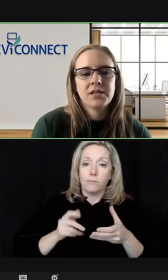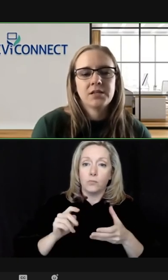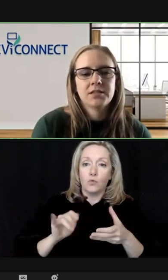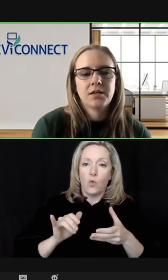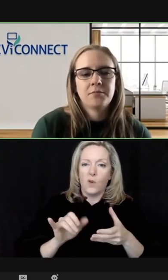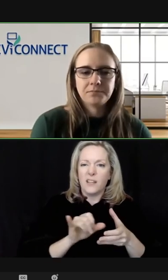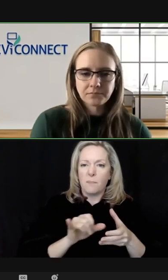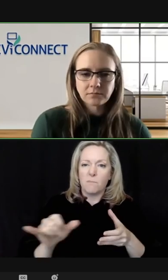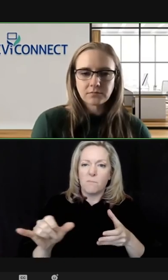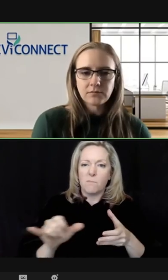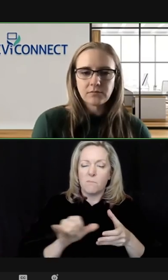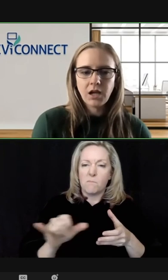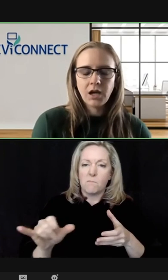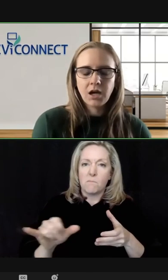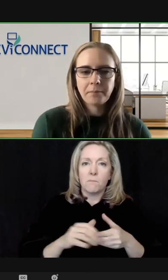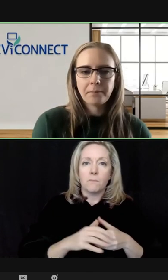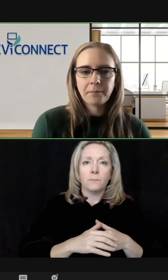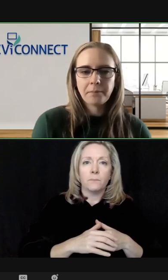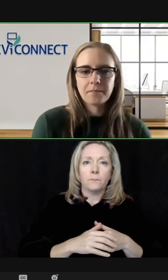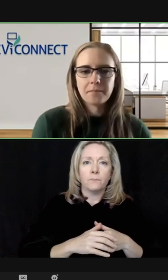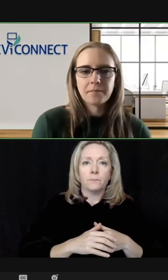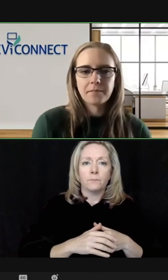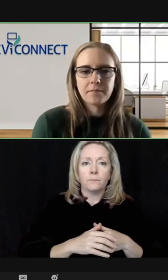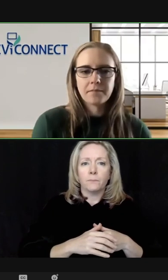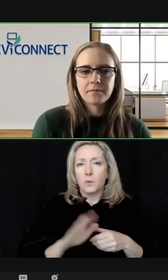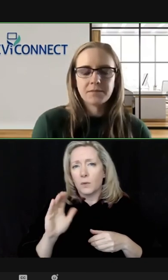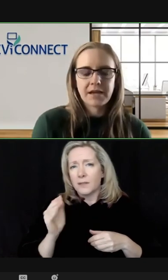they're building some